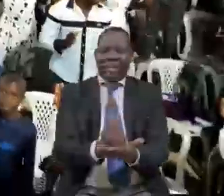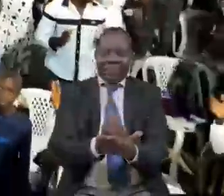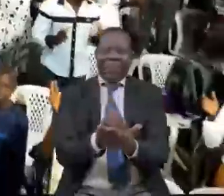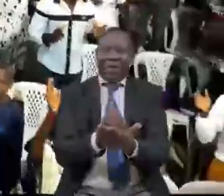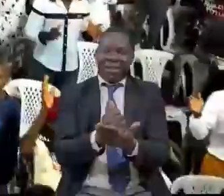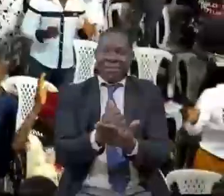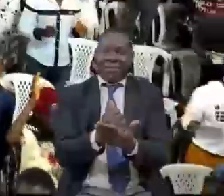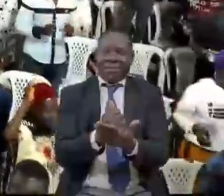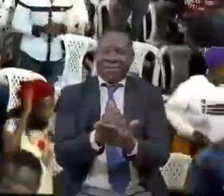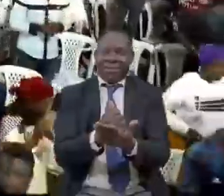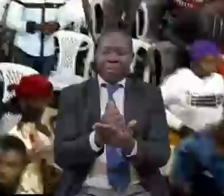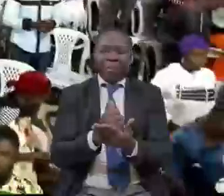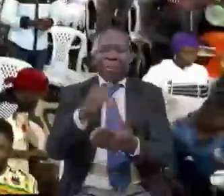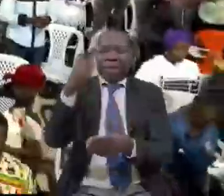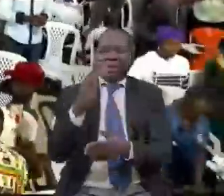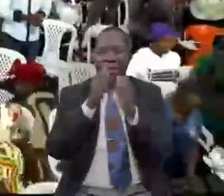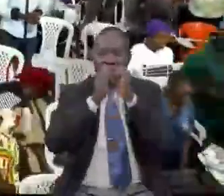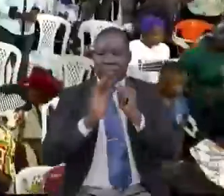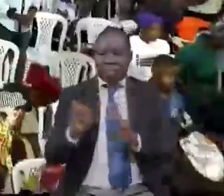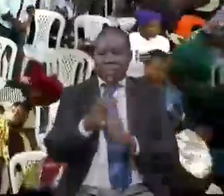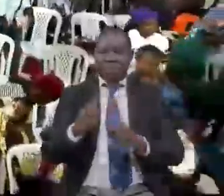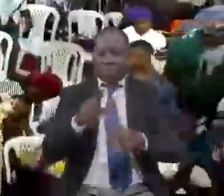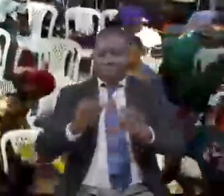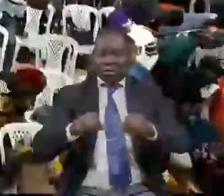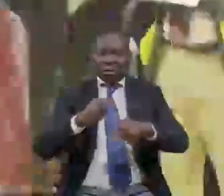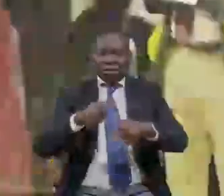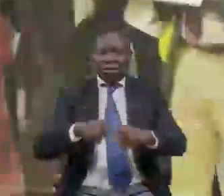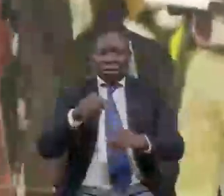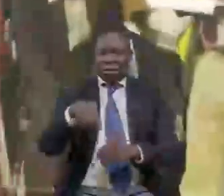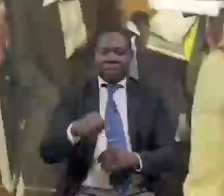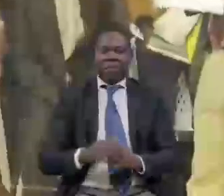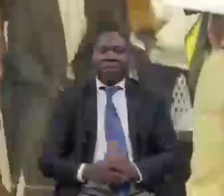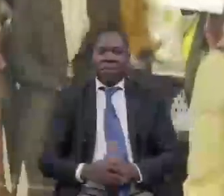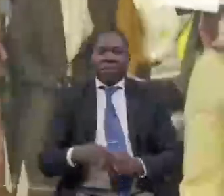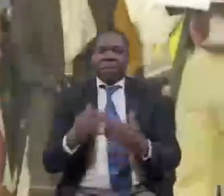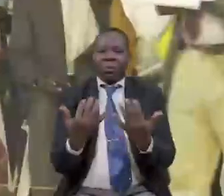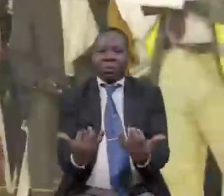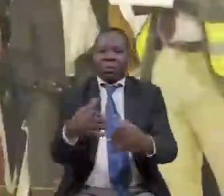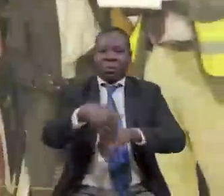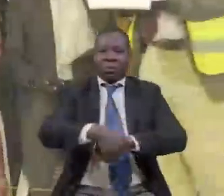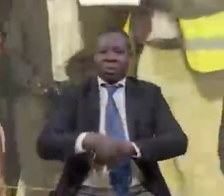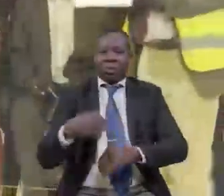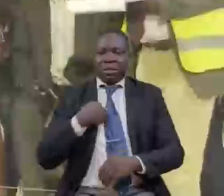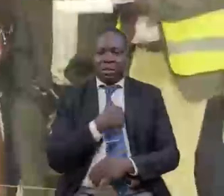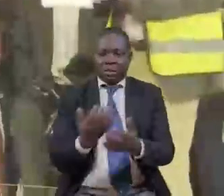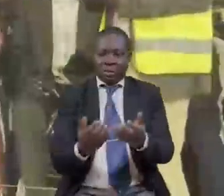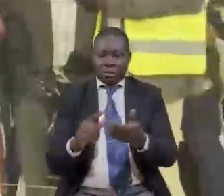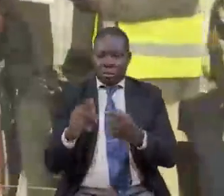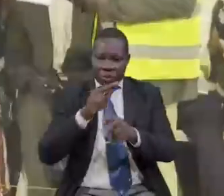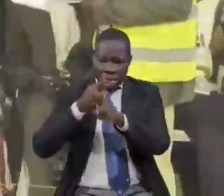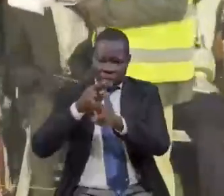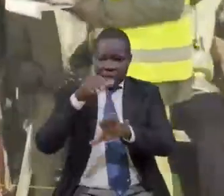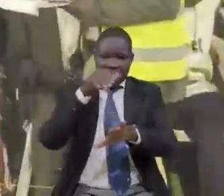God bless you. You can sit down. Tonight, we're looking at